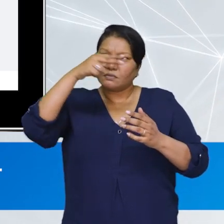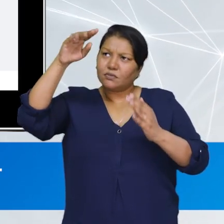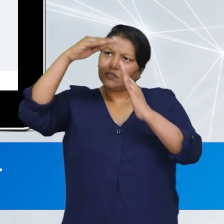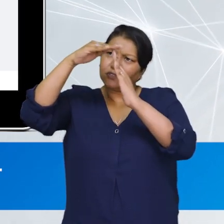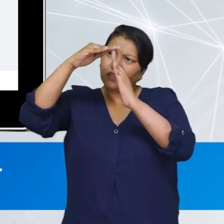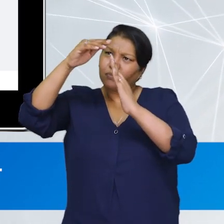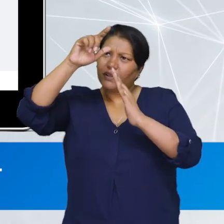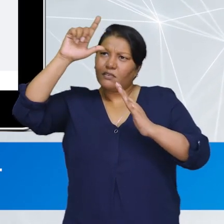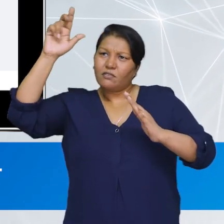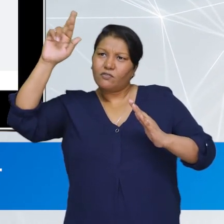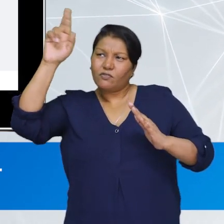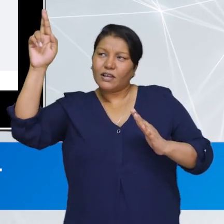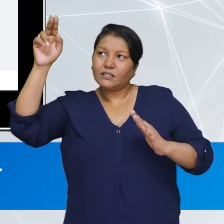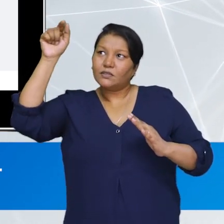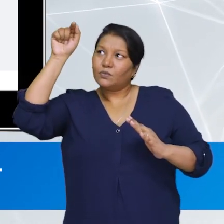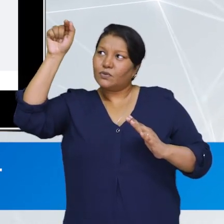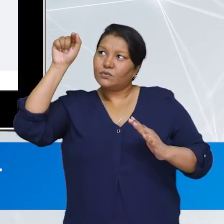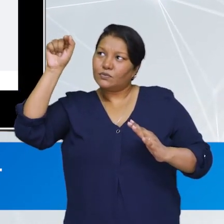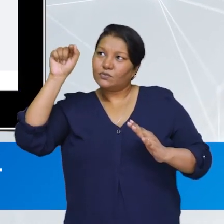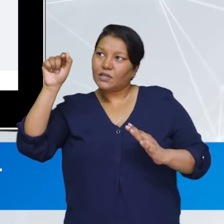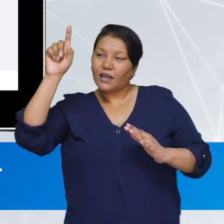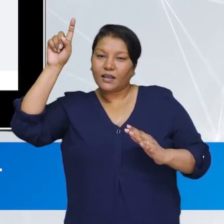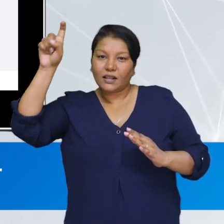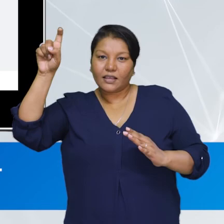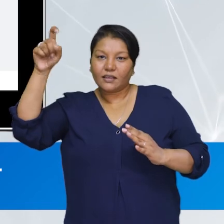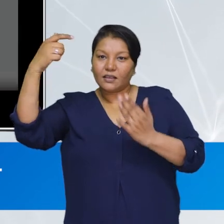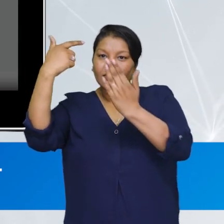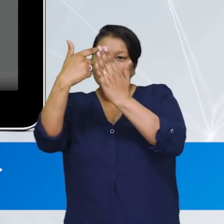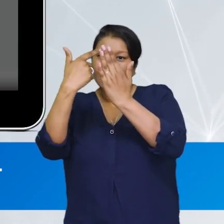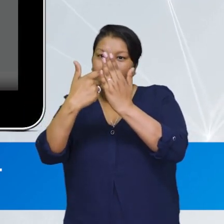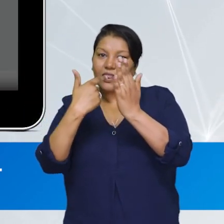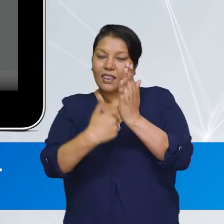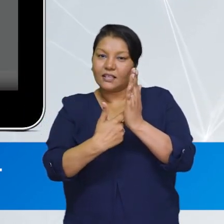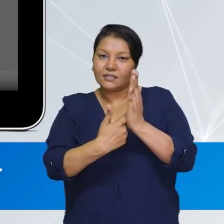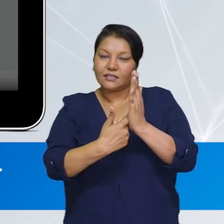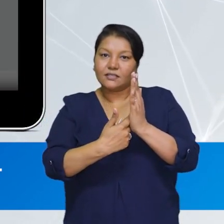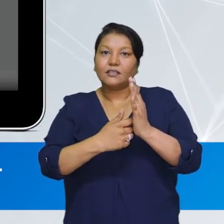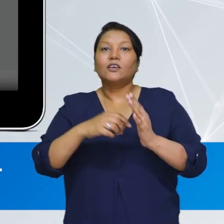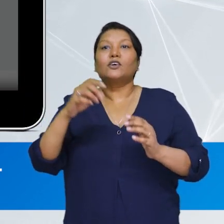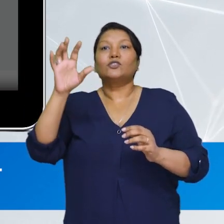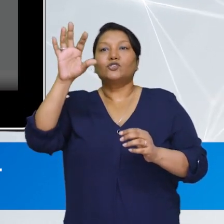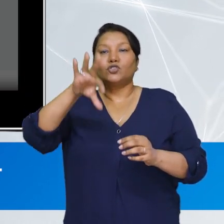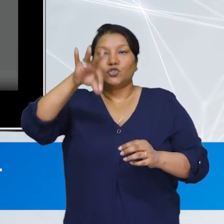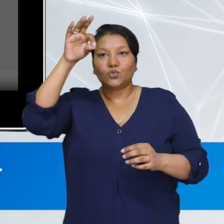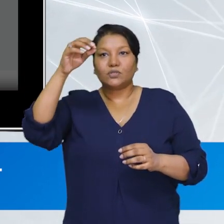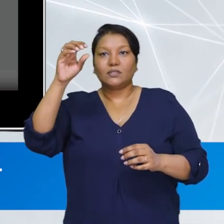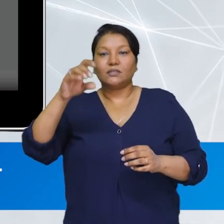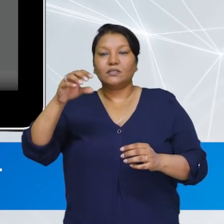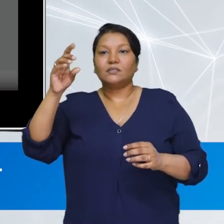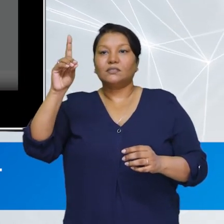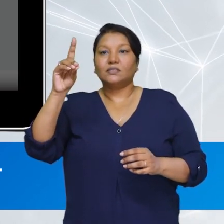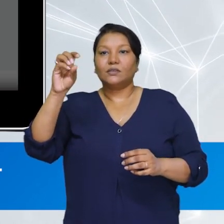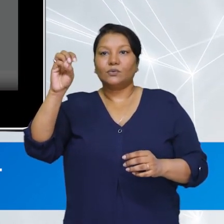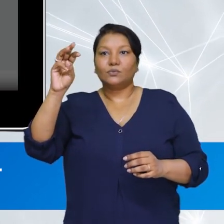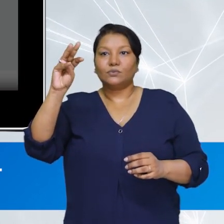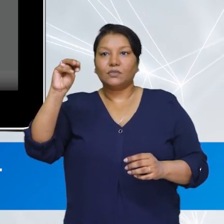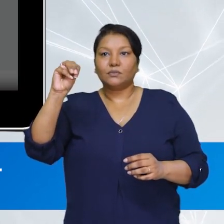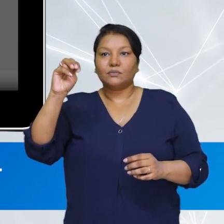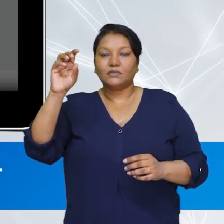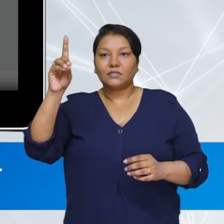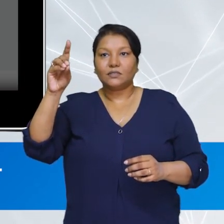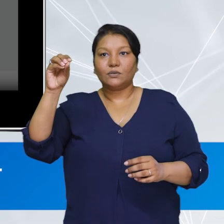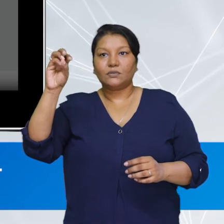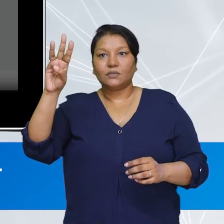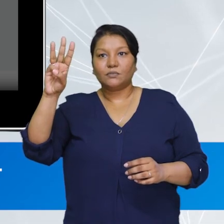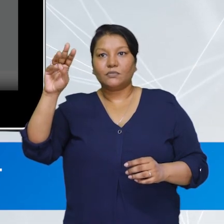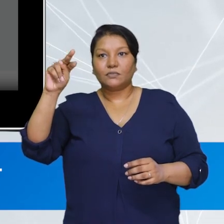Then click on the three dots at the top right-hand corner. And click on the download icon to